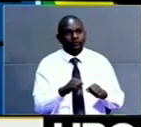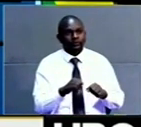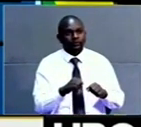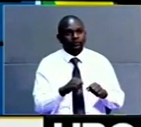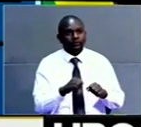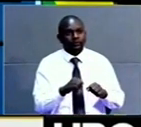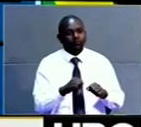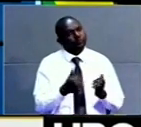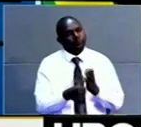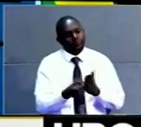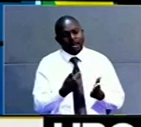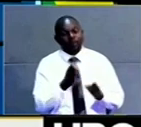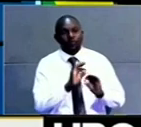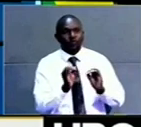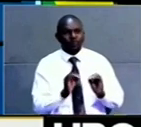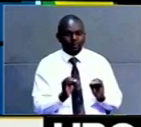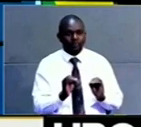May not be a problem.